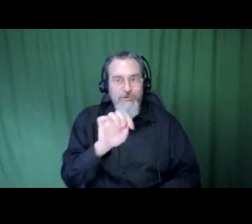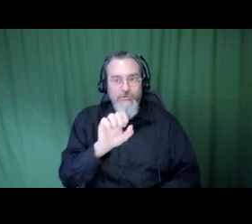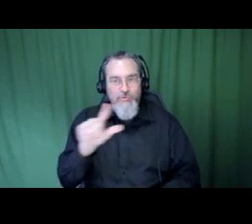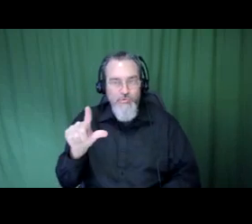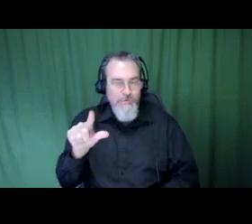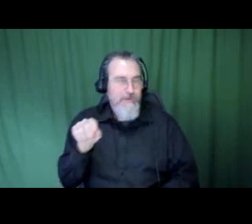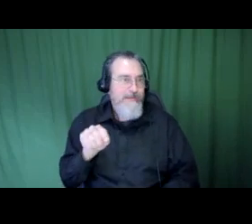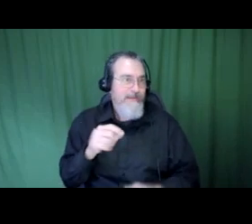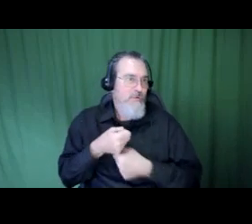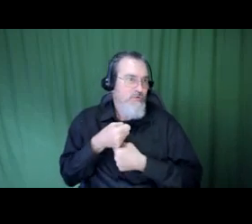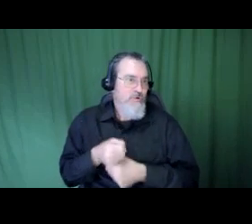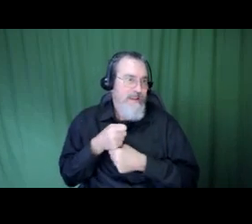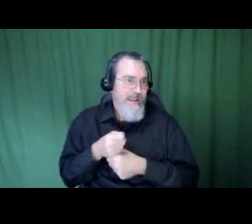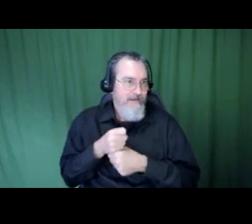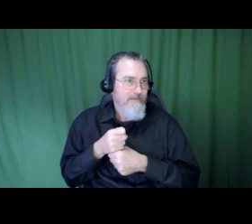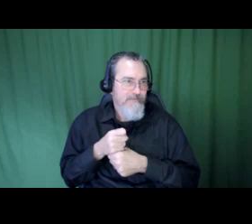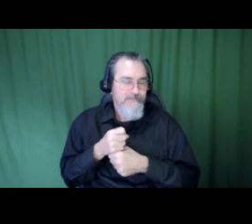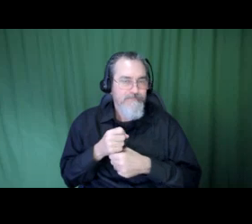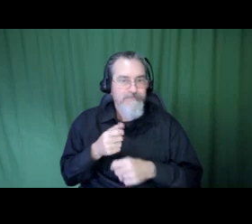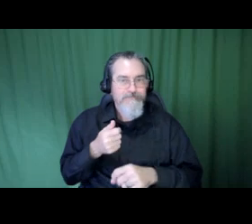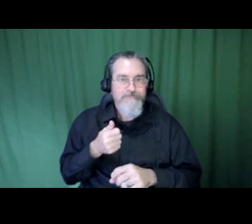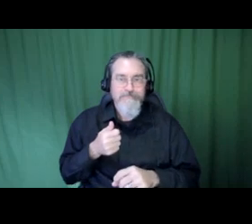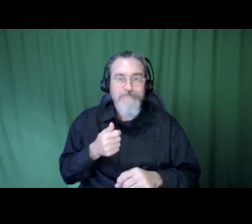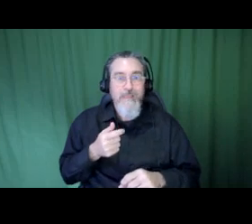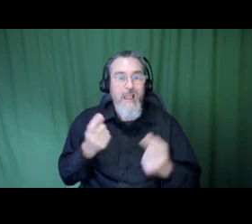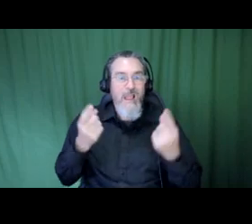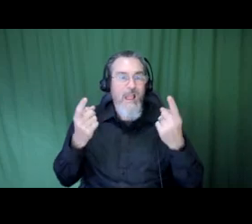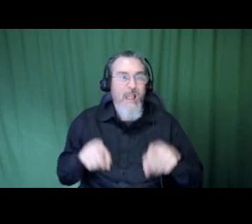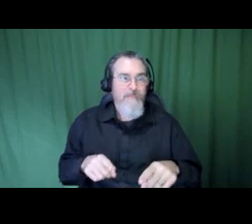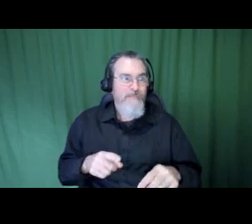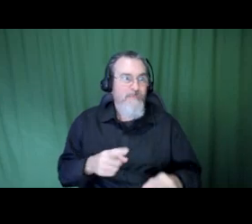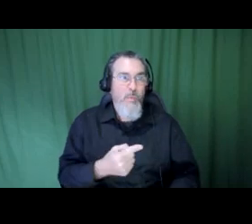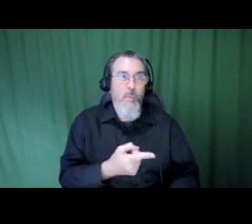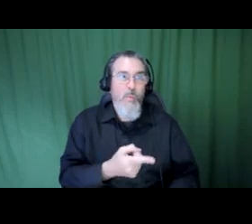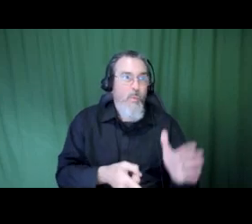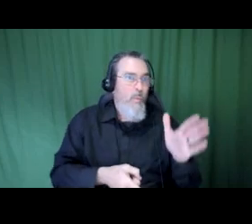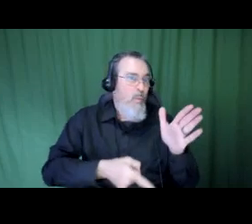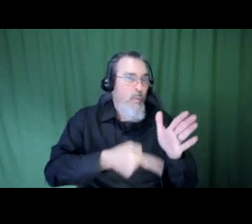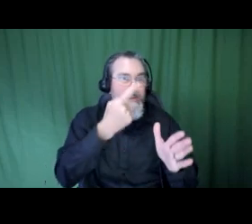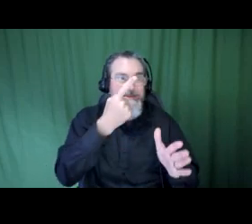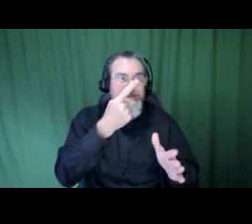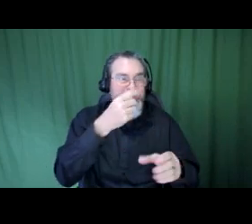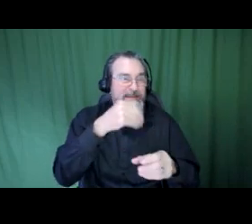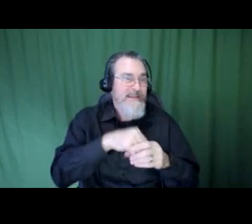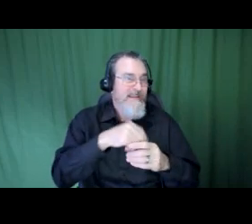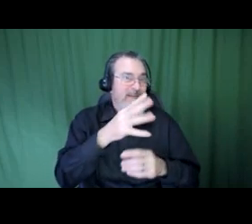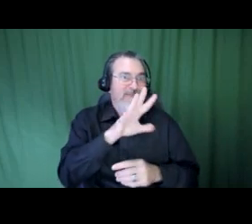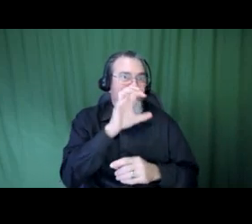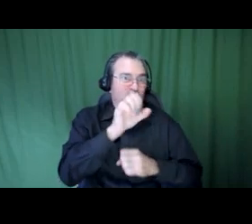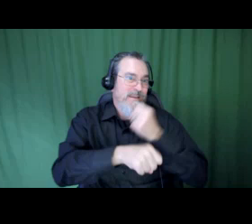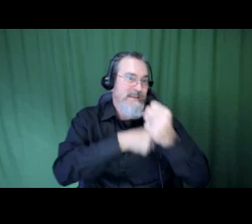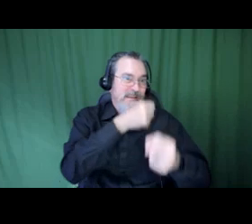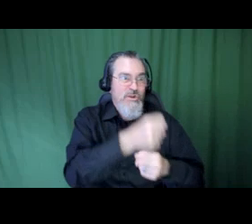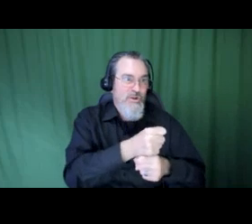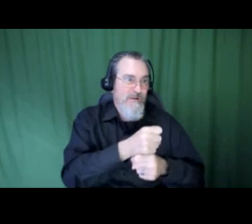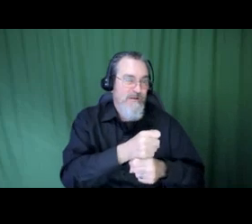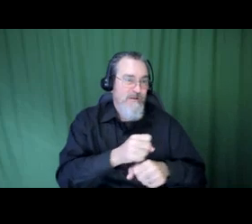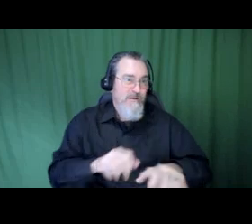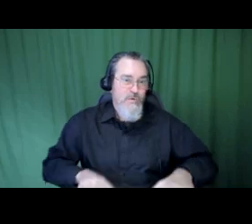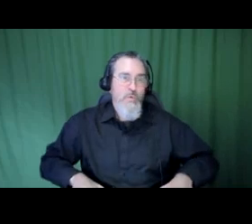after a once in a 500-year storm swell hit us at the high tide of a king